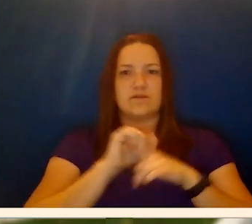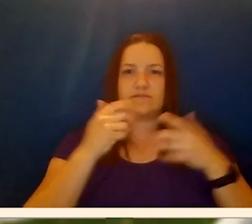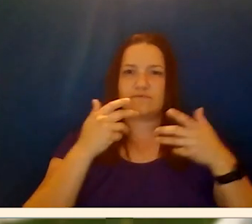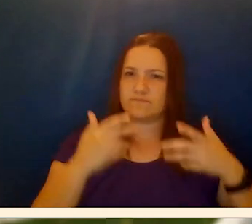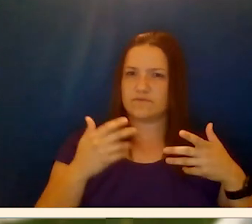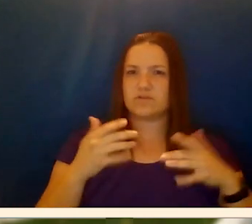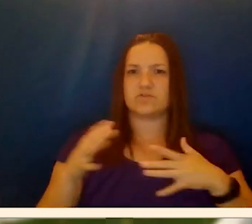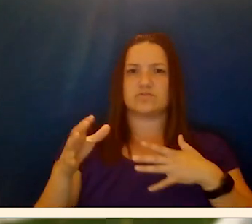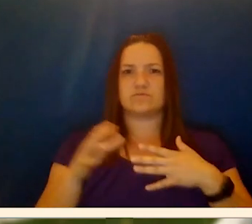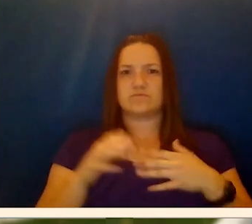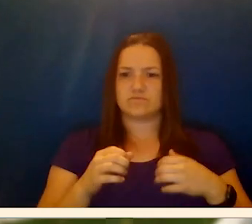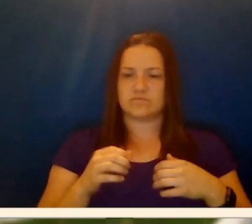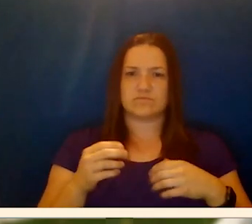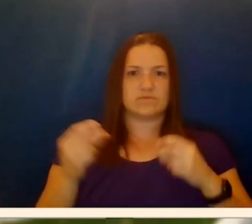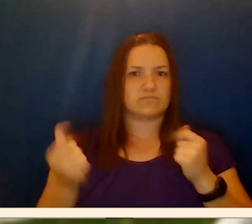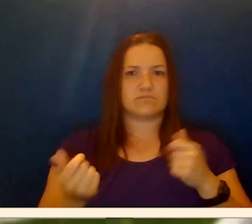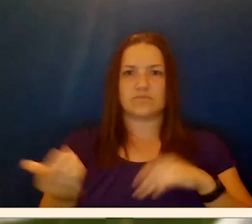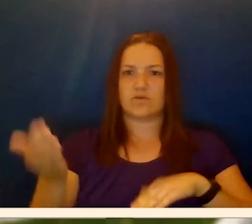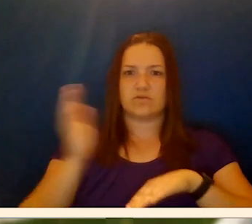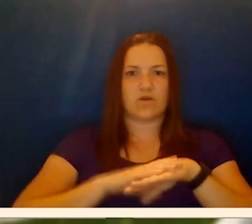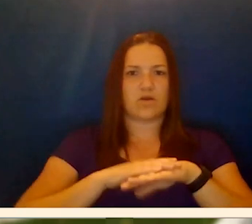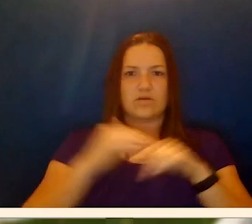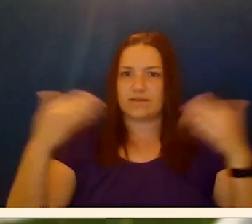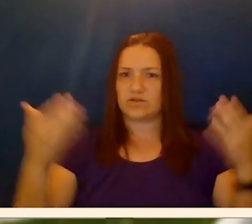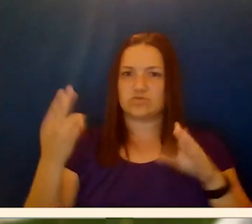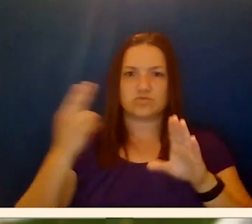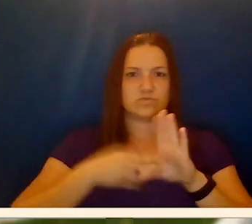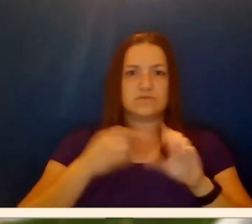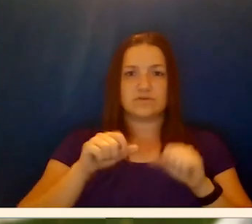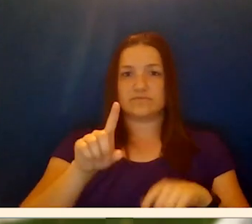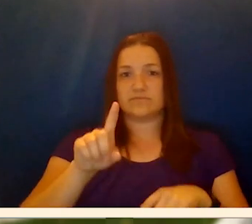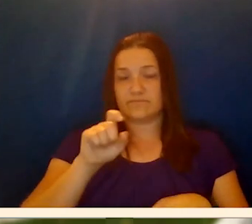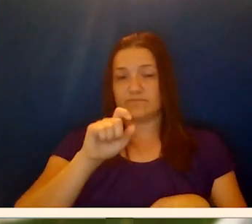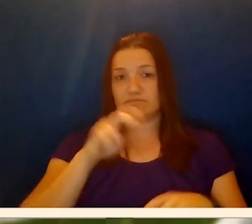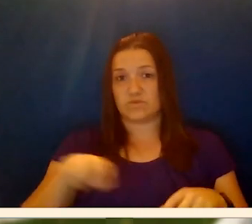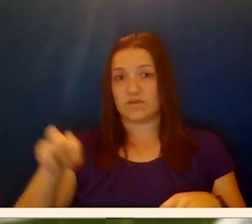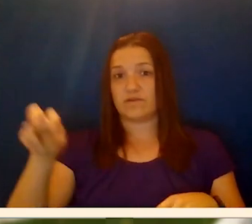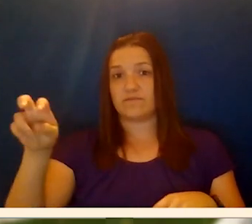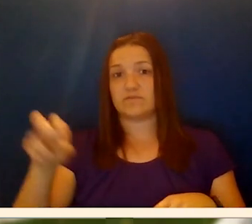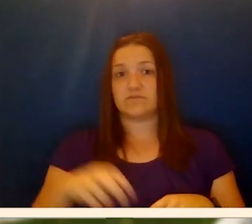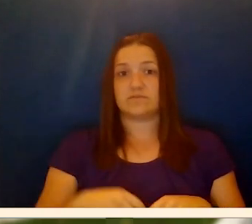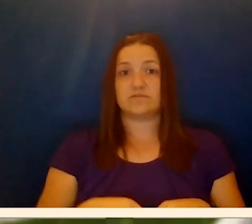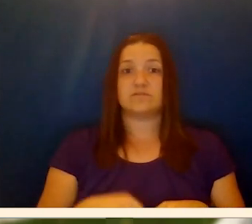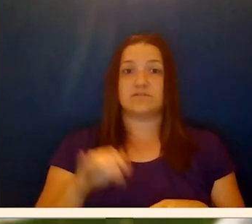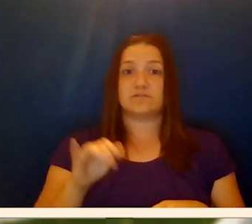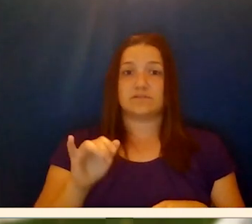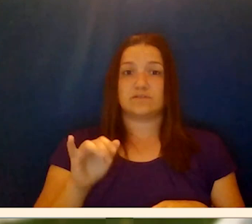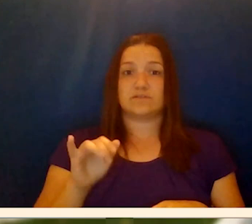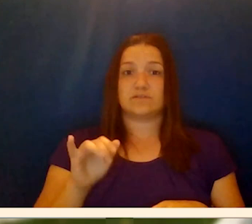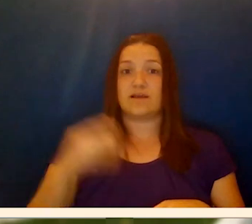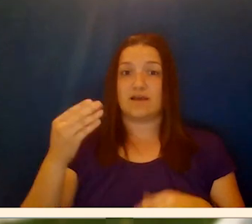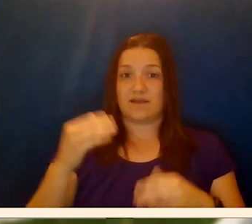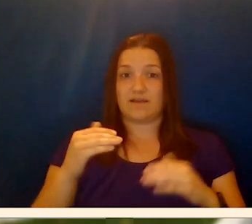so they're quickly onboarded. Yeah, to be at 100 travelers, that's a high level for